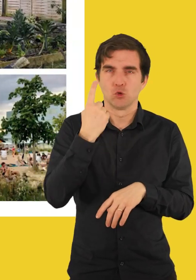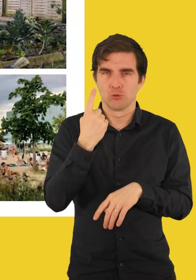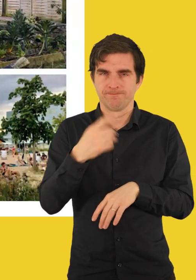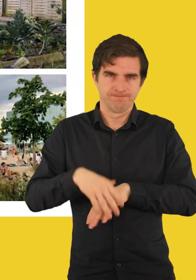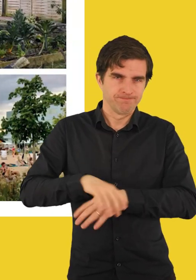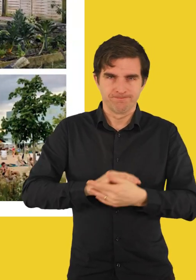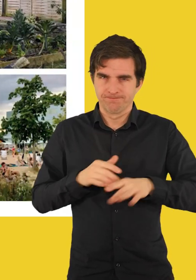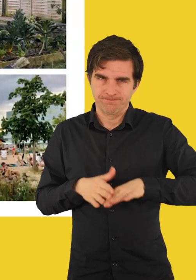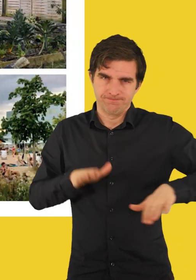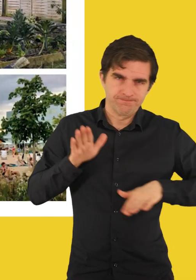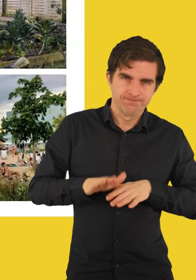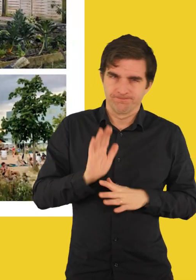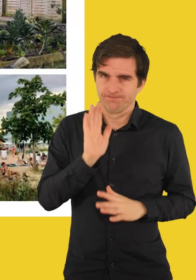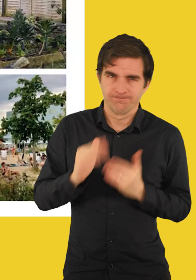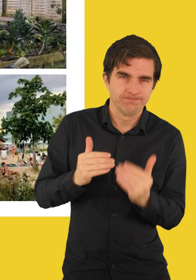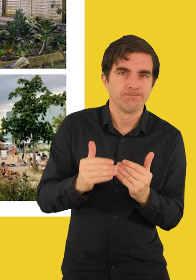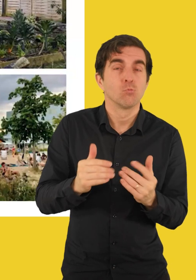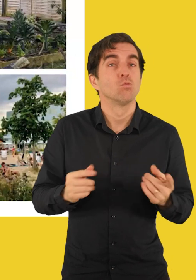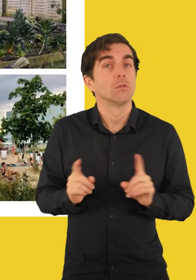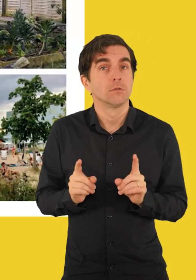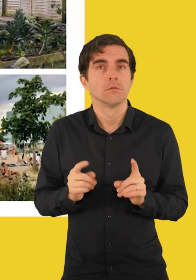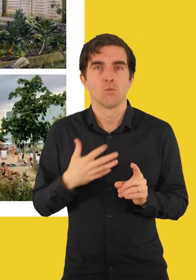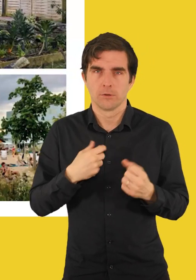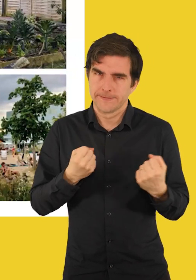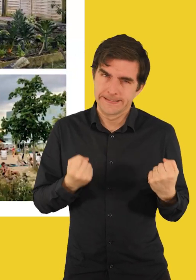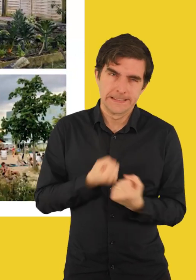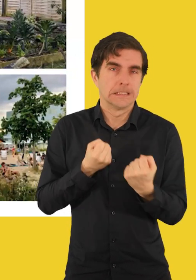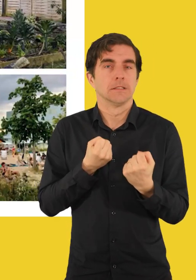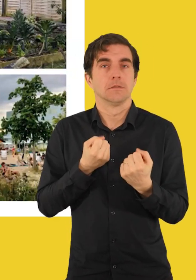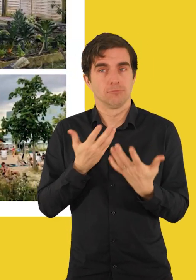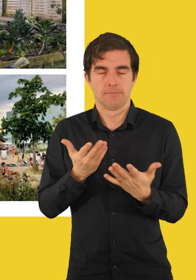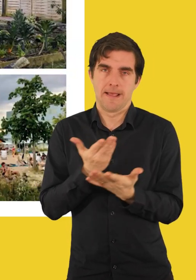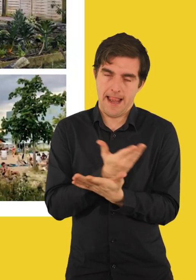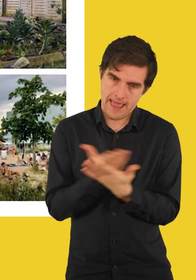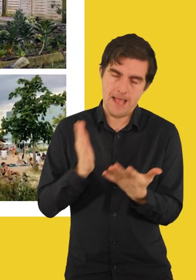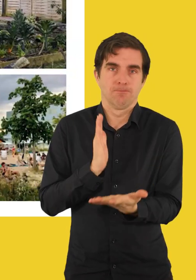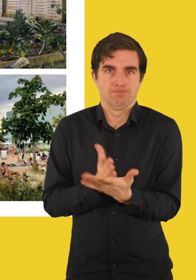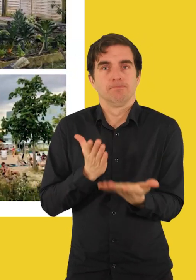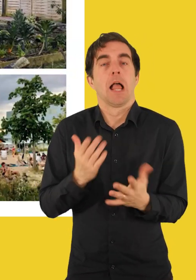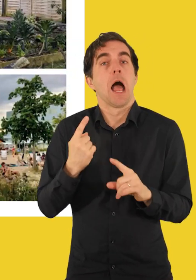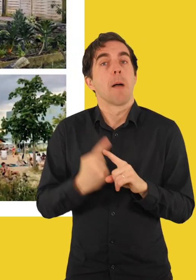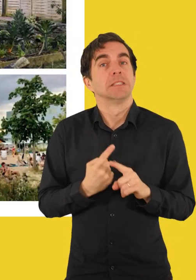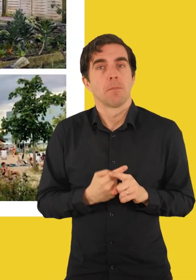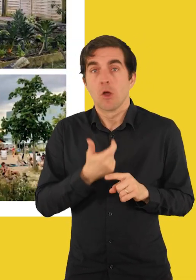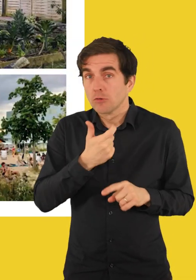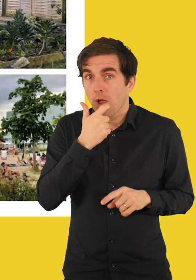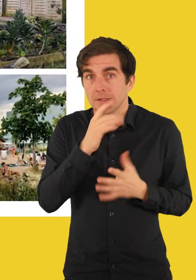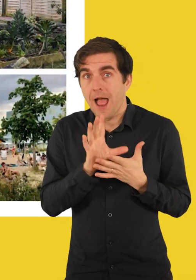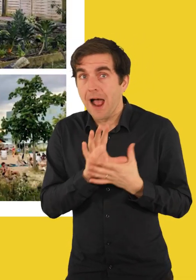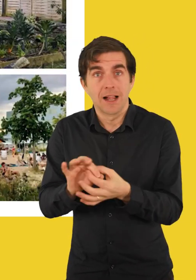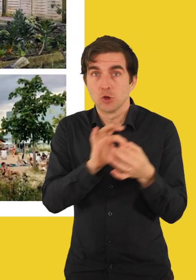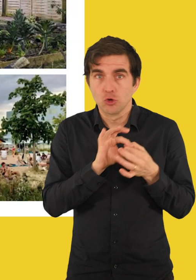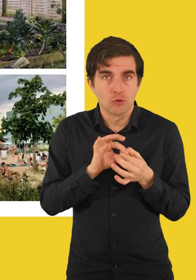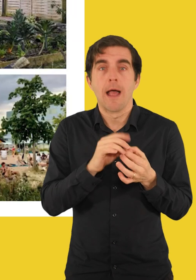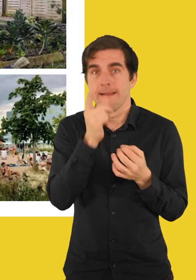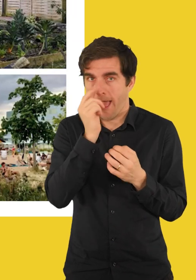we also do as a first step is that we strengthen the position of the Amsterdam Doughnut Coalition,